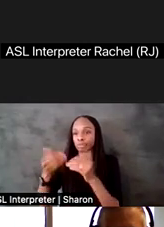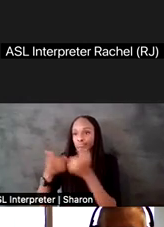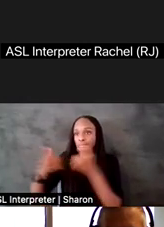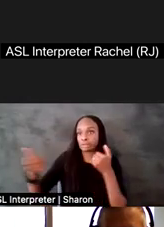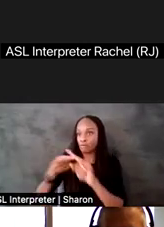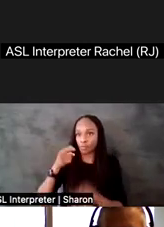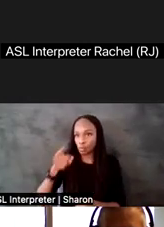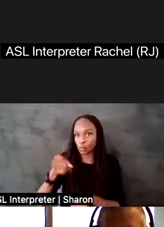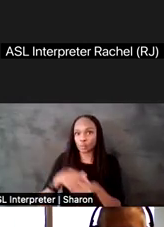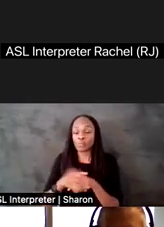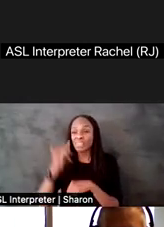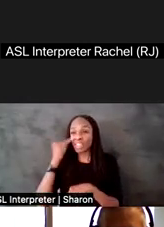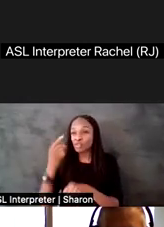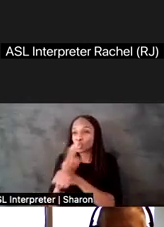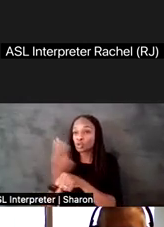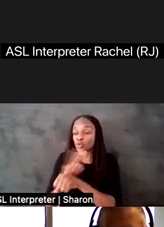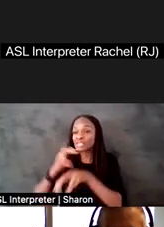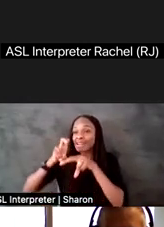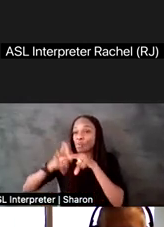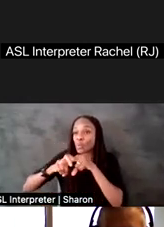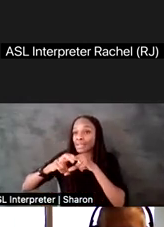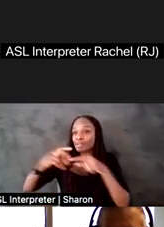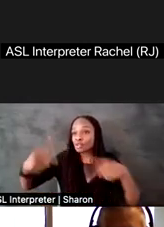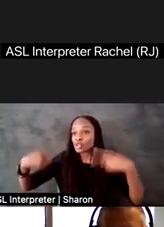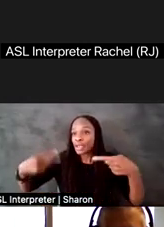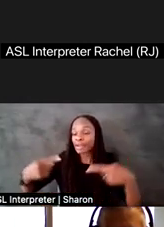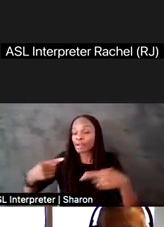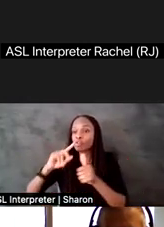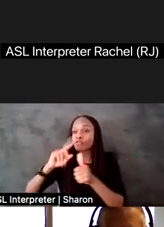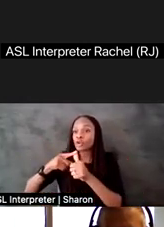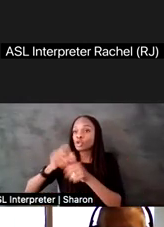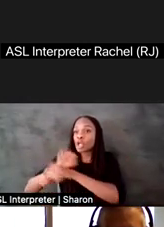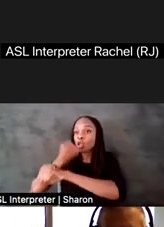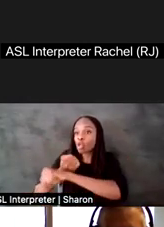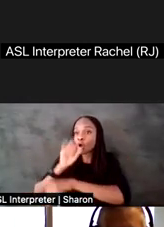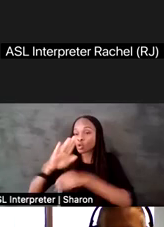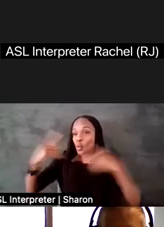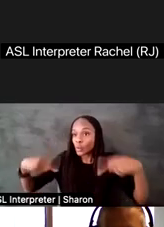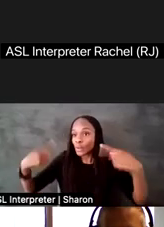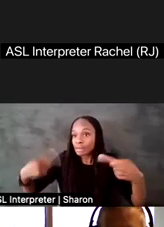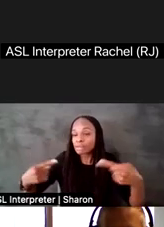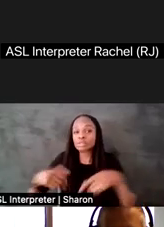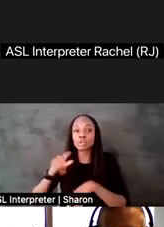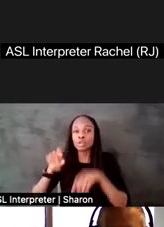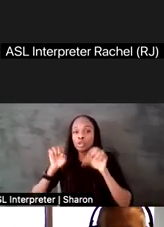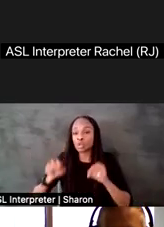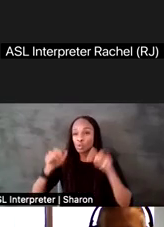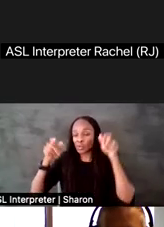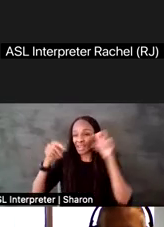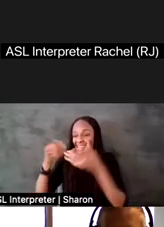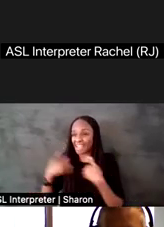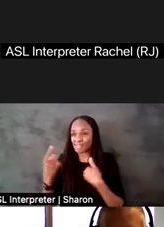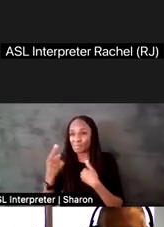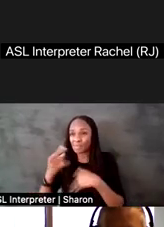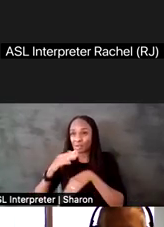if you're using a wheelchair, you're going to first lock your wheels, cover. You can put something over your head. Maybe it's a pillow, maybe